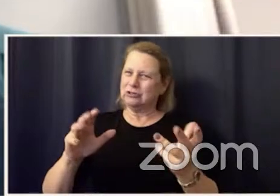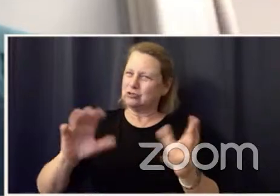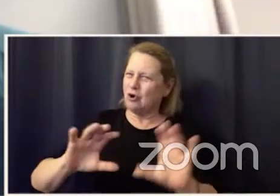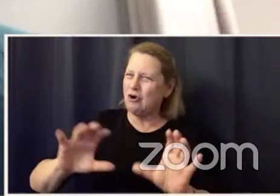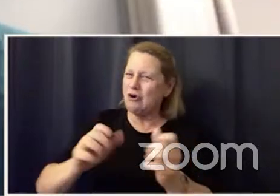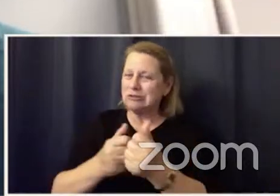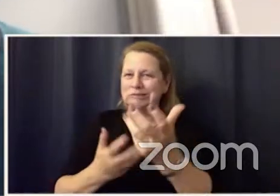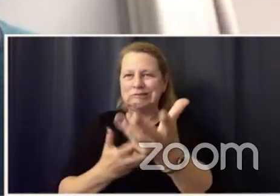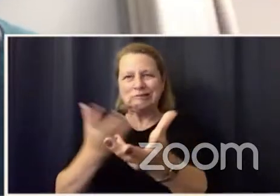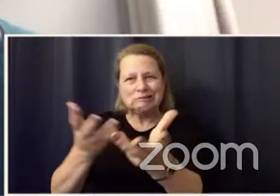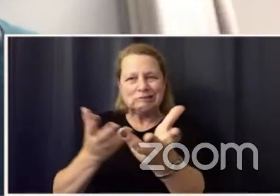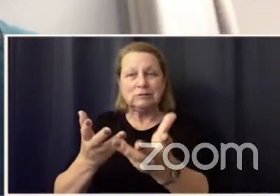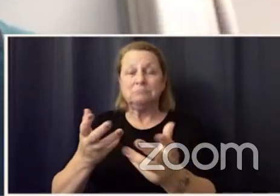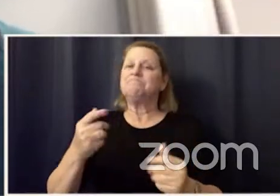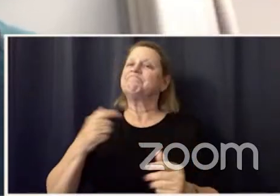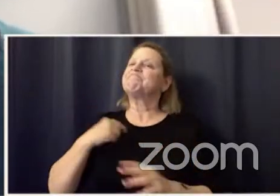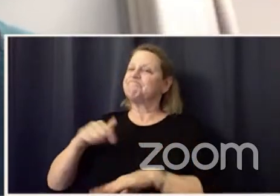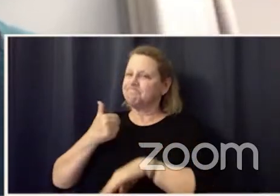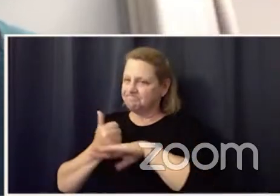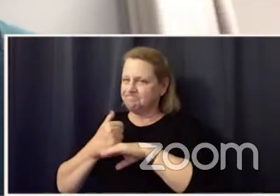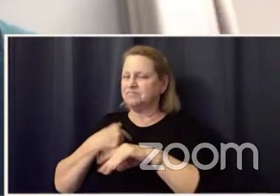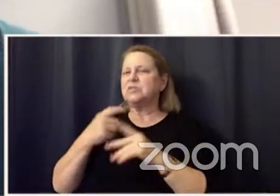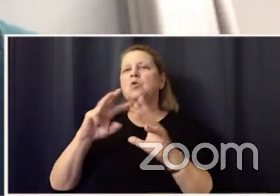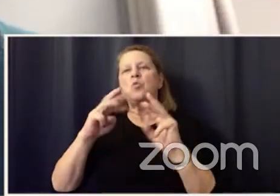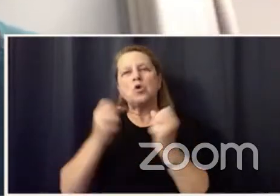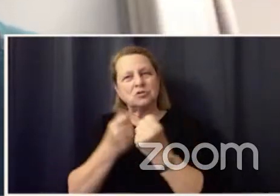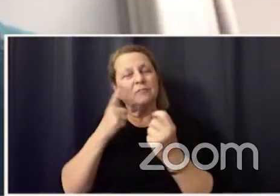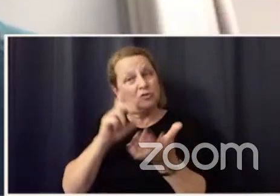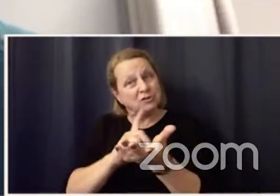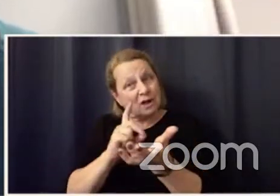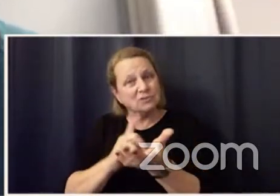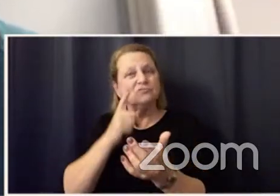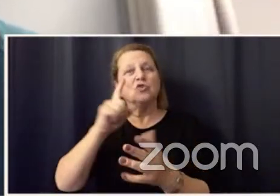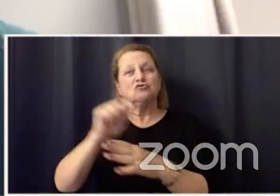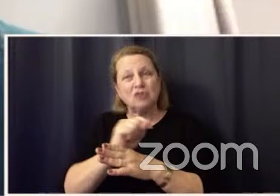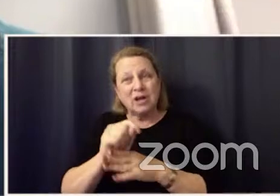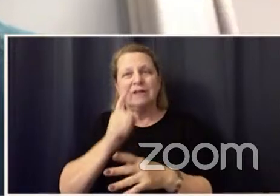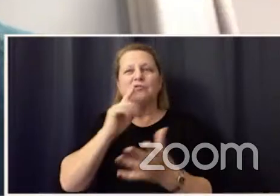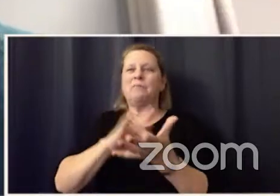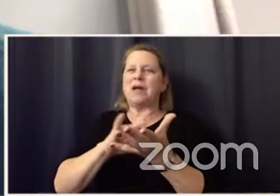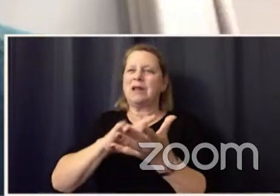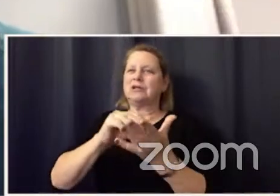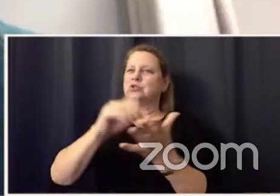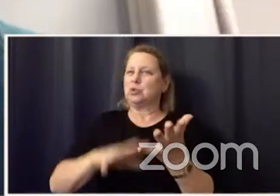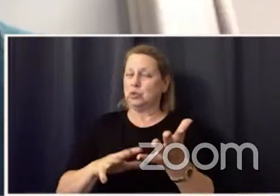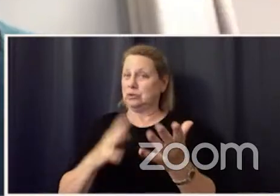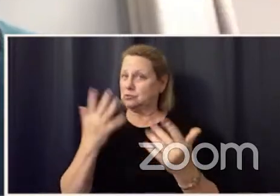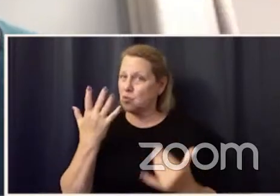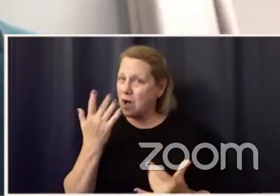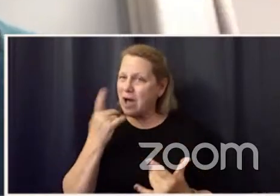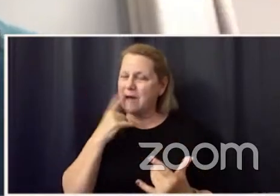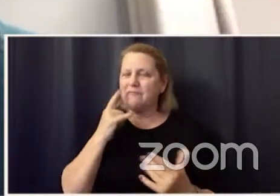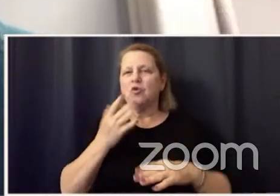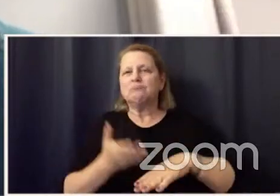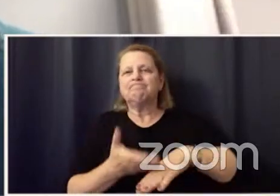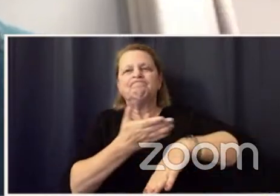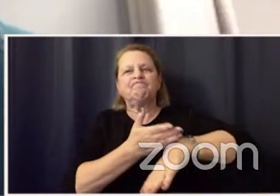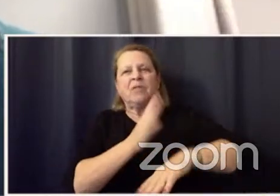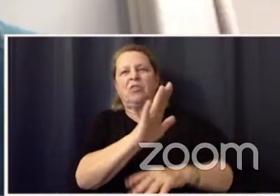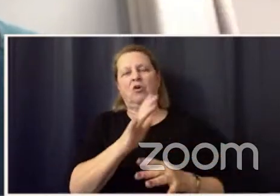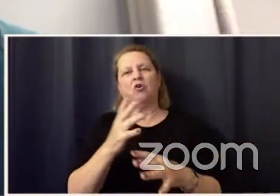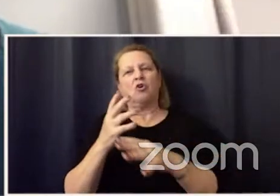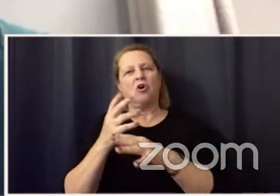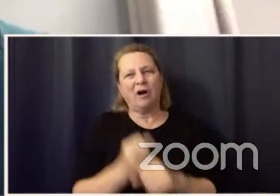I created a workshop for doctors in training and for medical students to increase comfort and